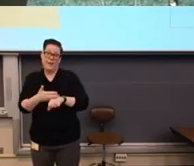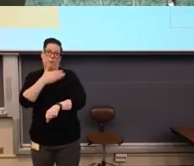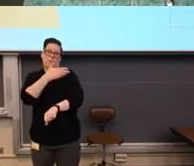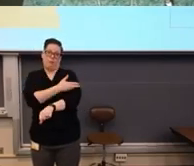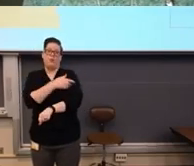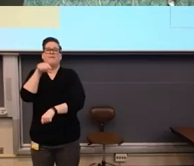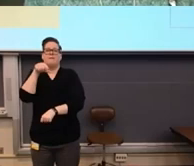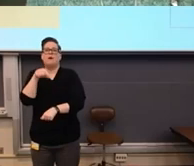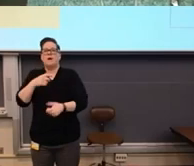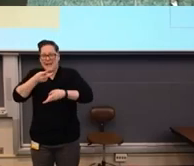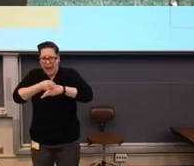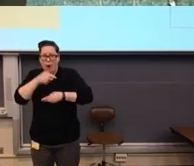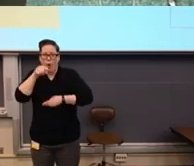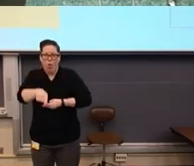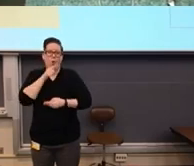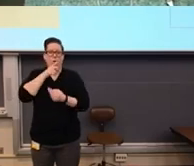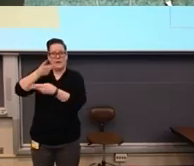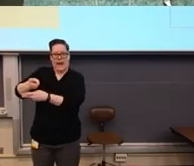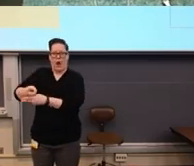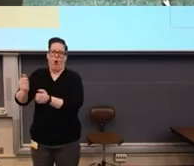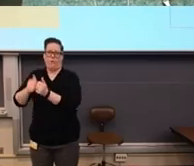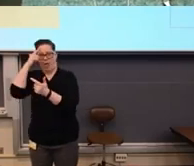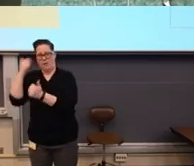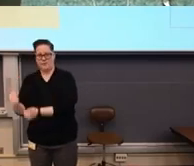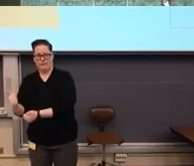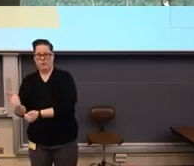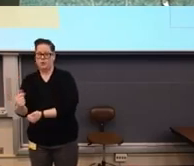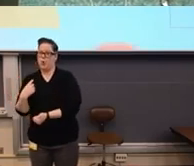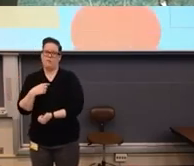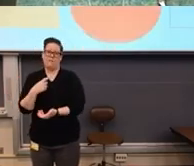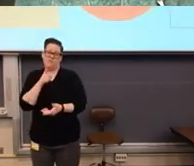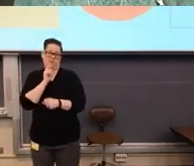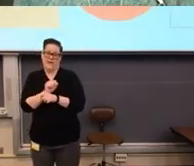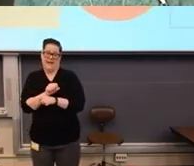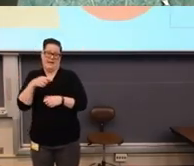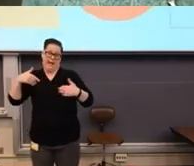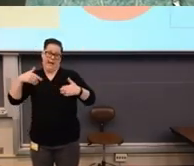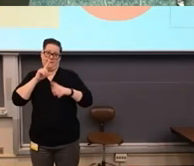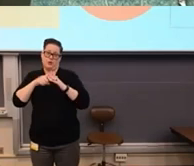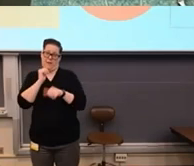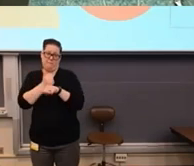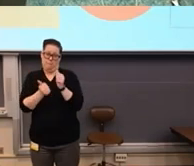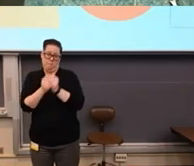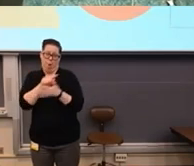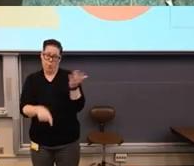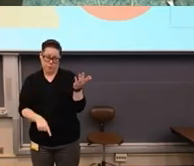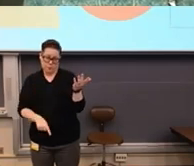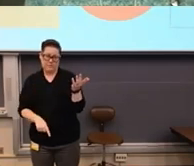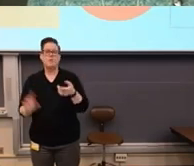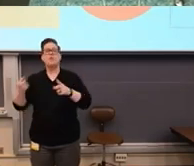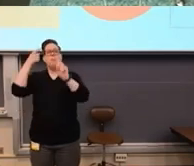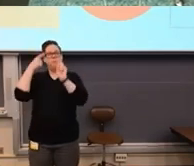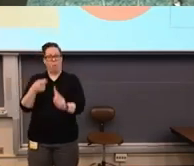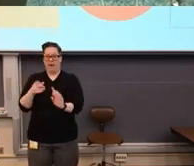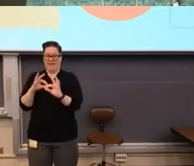family caregivers. We're just at the beginning of implementation of any of that. So the bottom line is that supporting